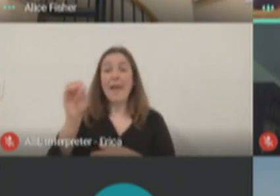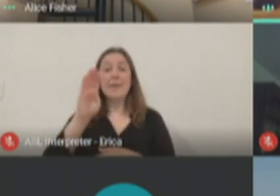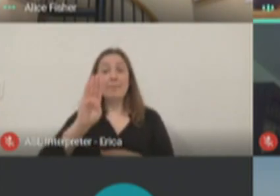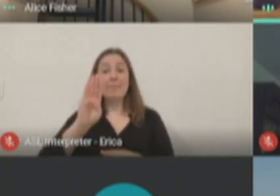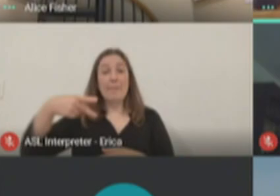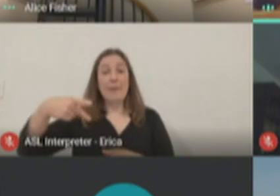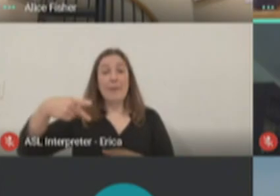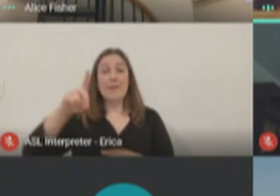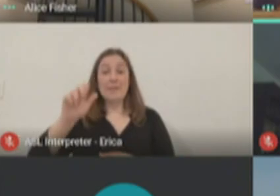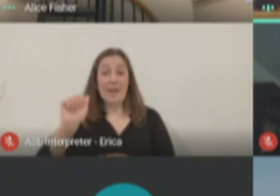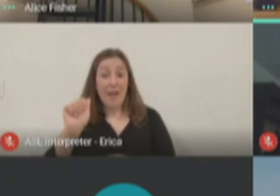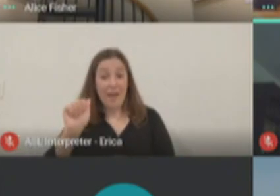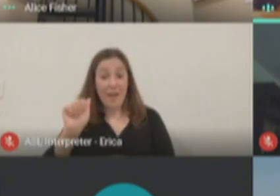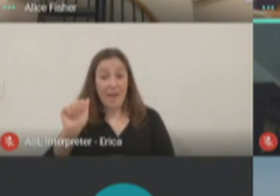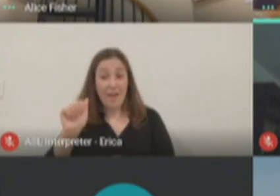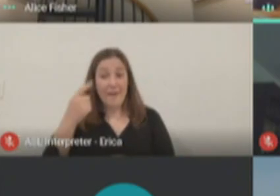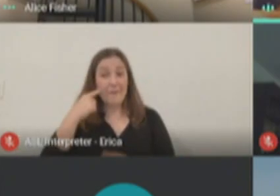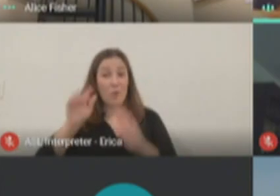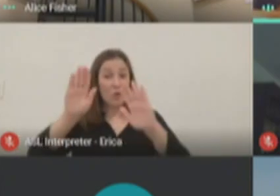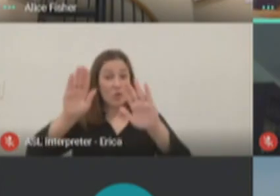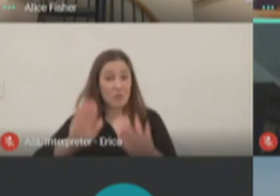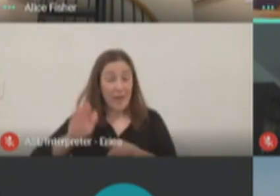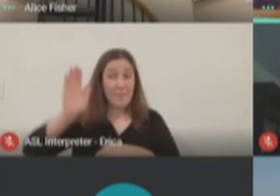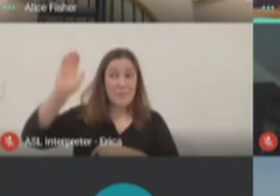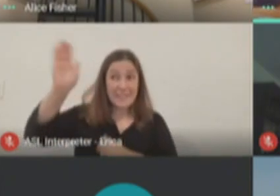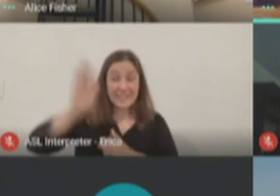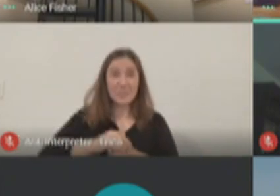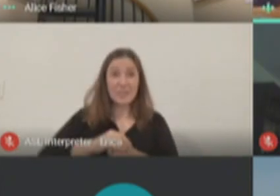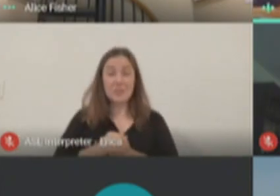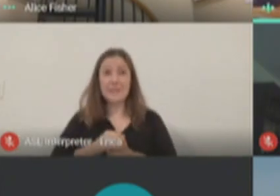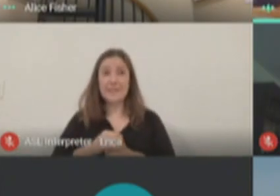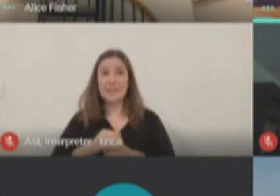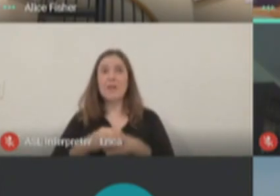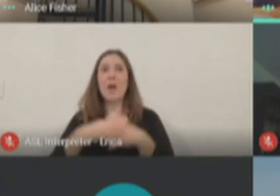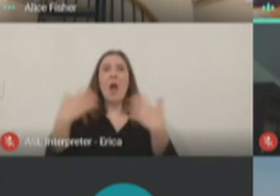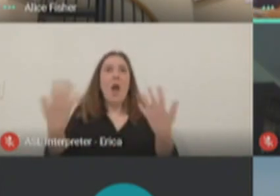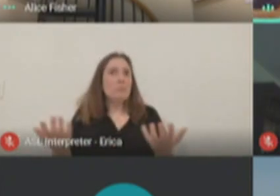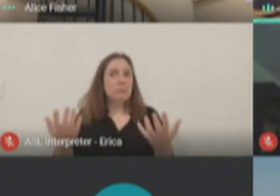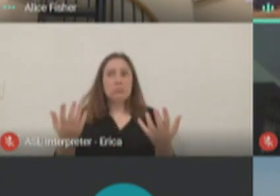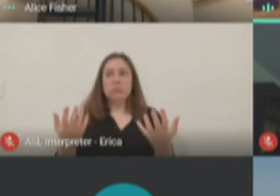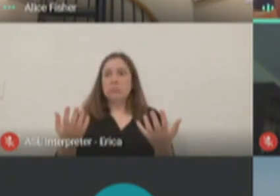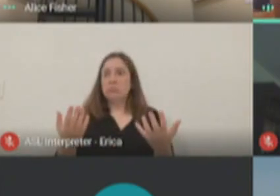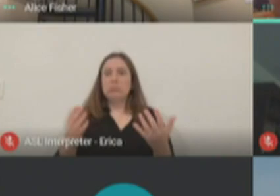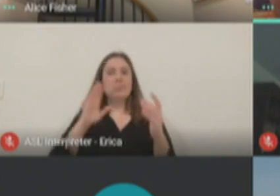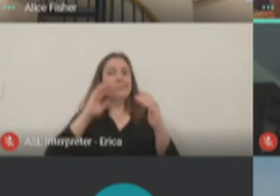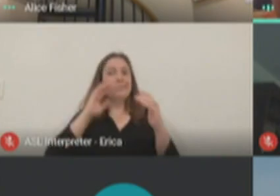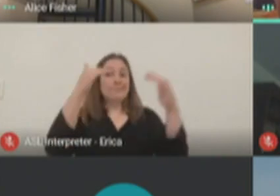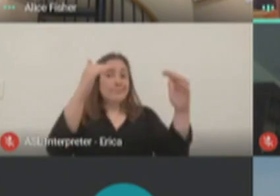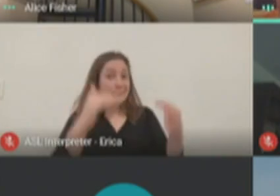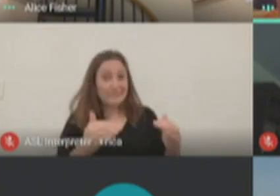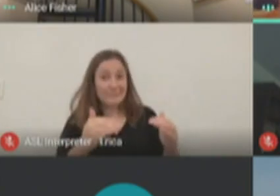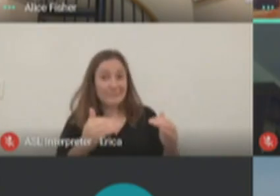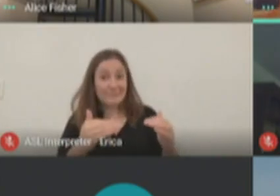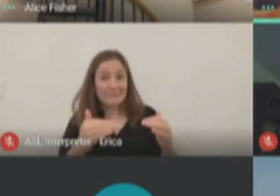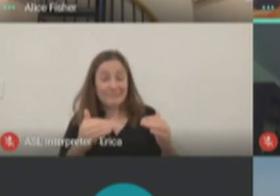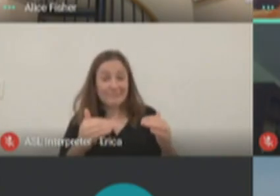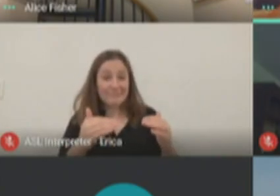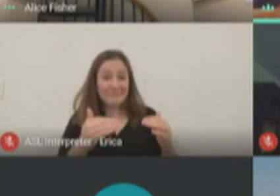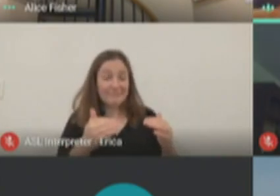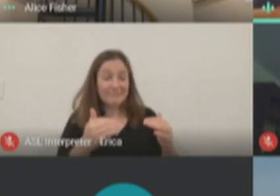Bpda, for a great presentation. Let's move on